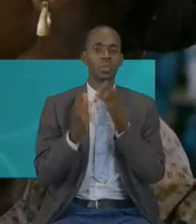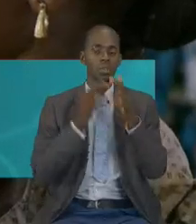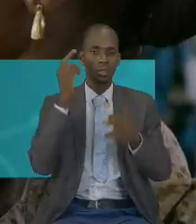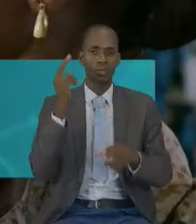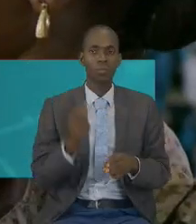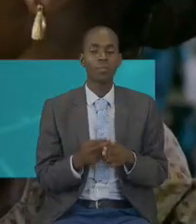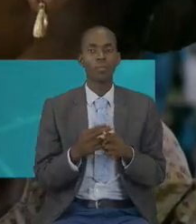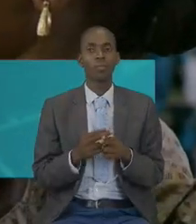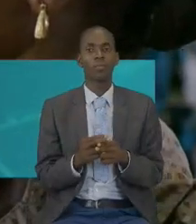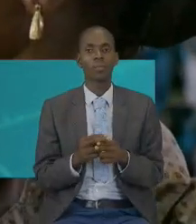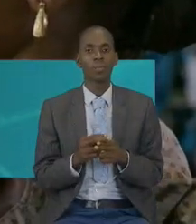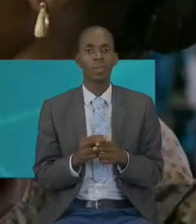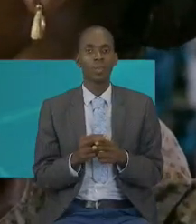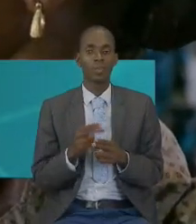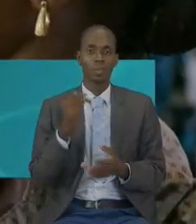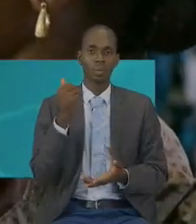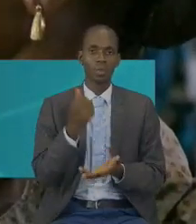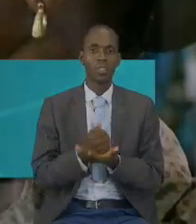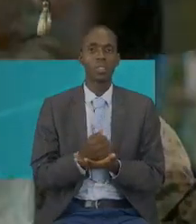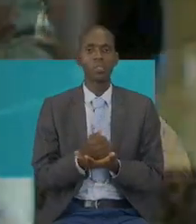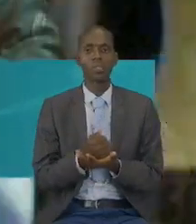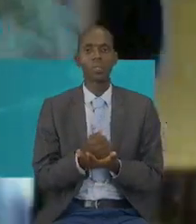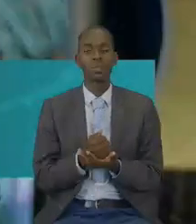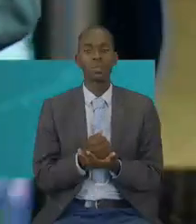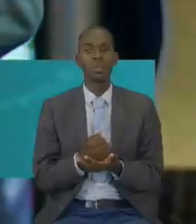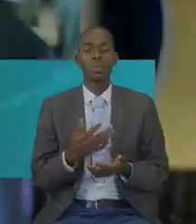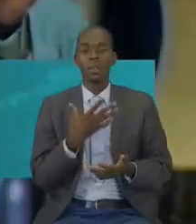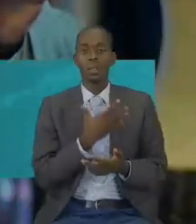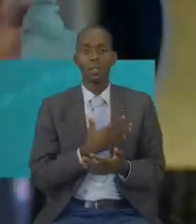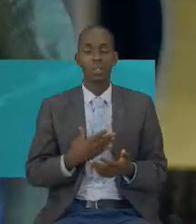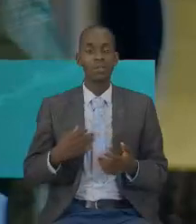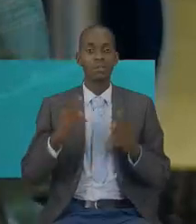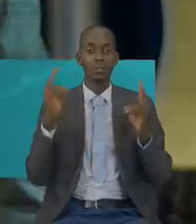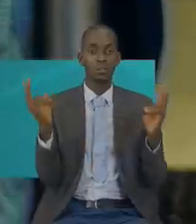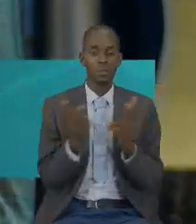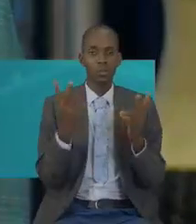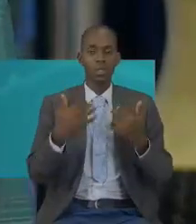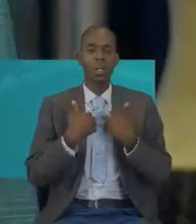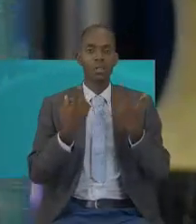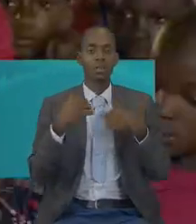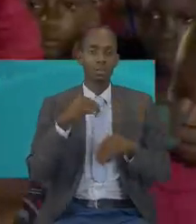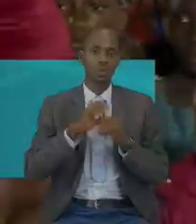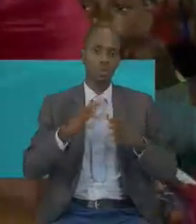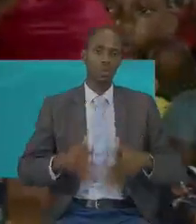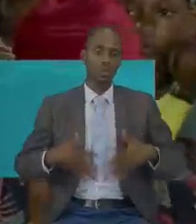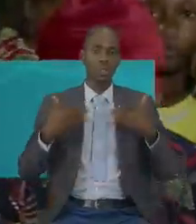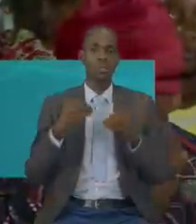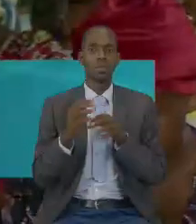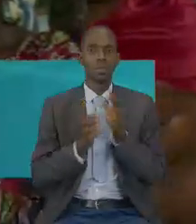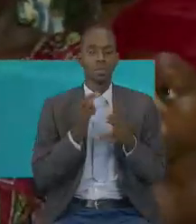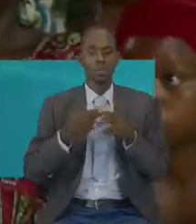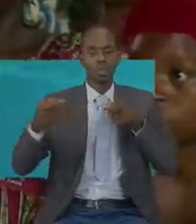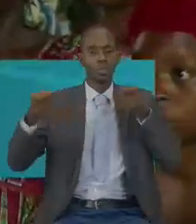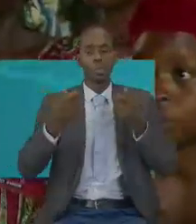victory. Everything that had dominion over your life before, victory has come tonight. Dominion has